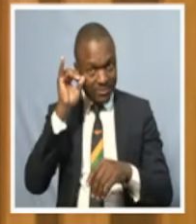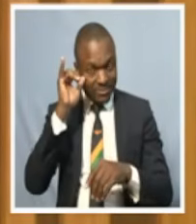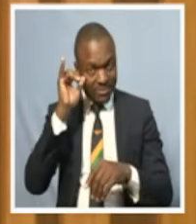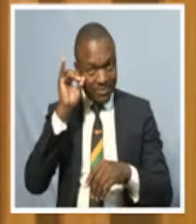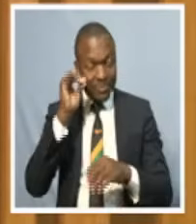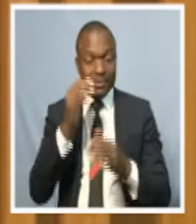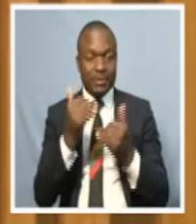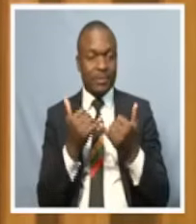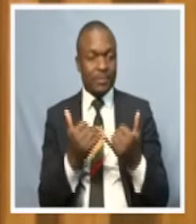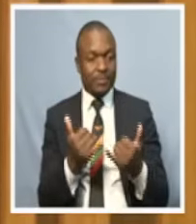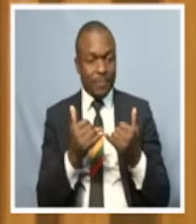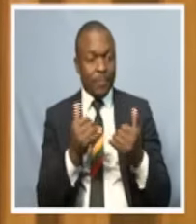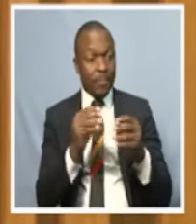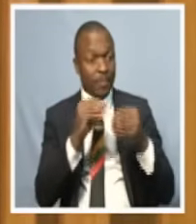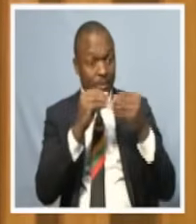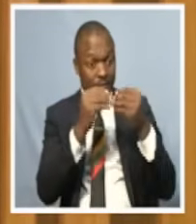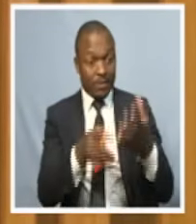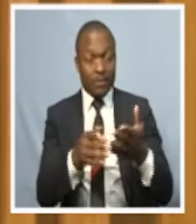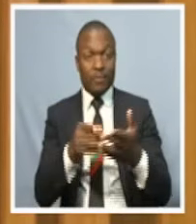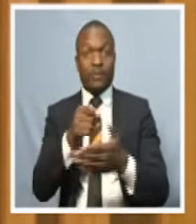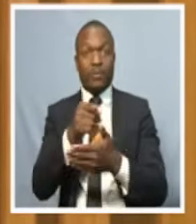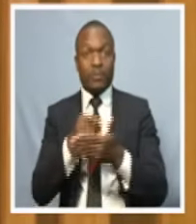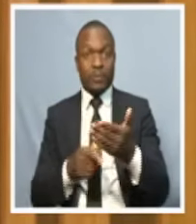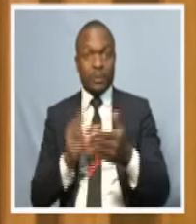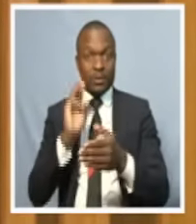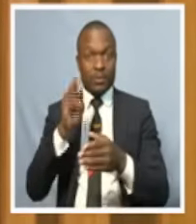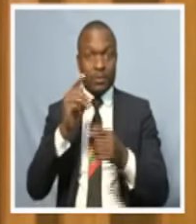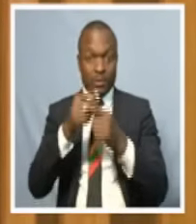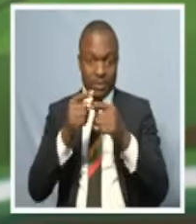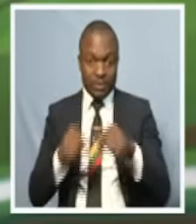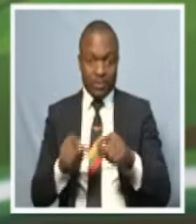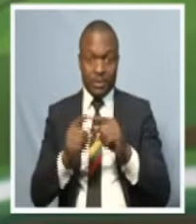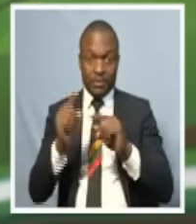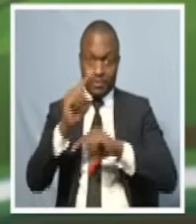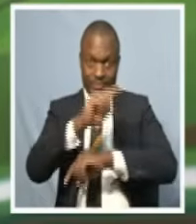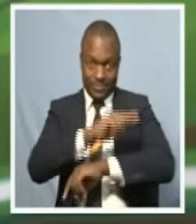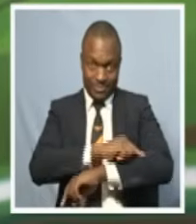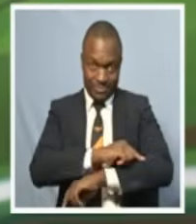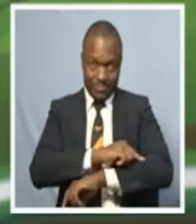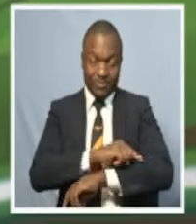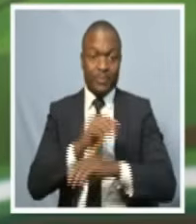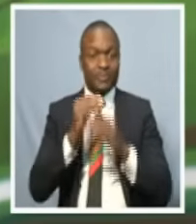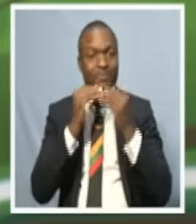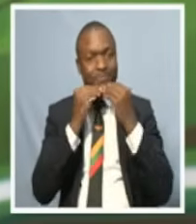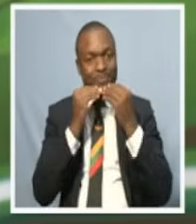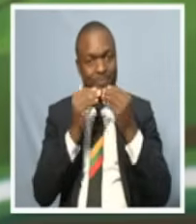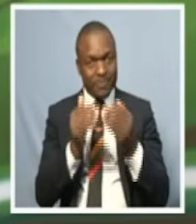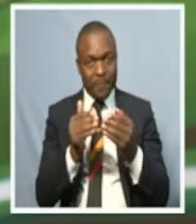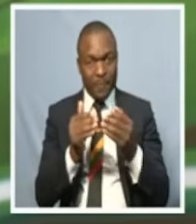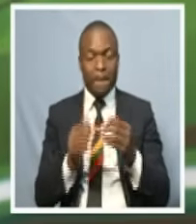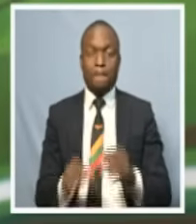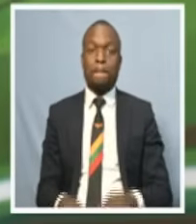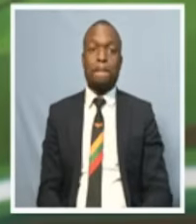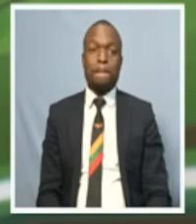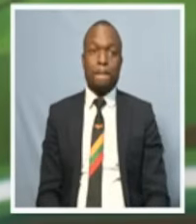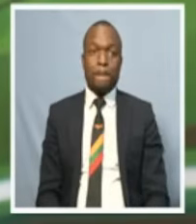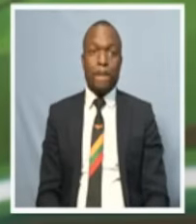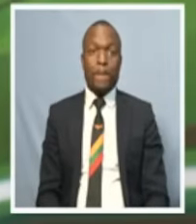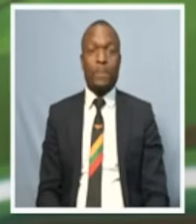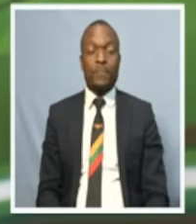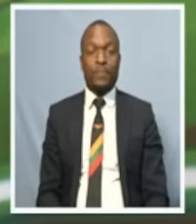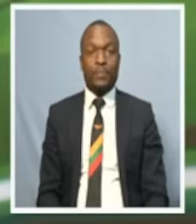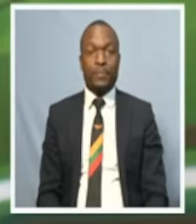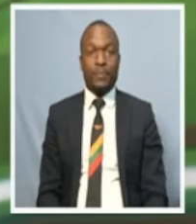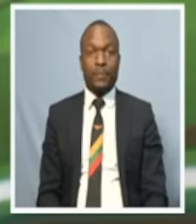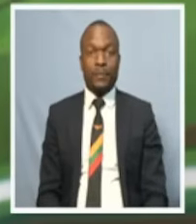2026. Just now, we shift our attention and we look at today's order paper. Mota. Thank you very much, Matimba. And in case you've just tuned in, this is Parliament